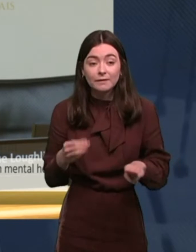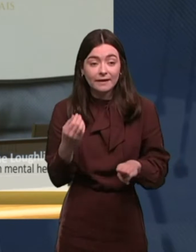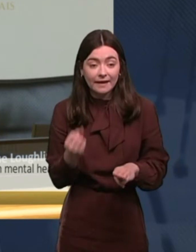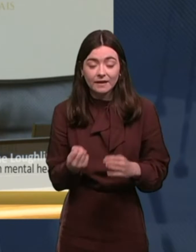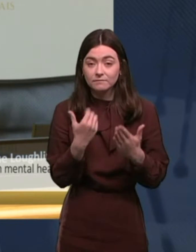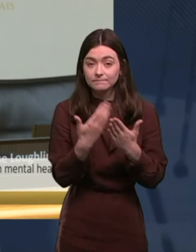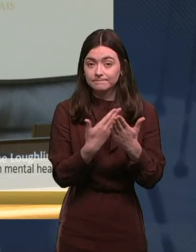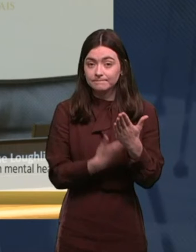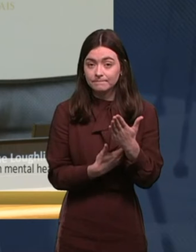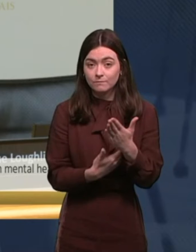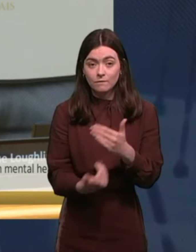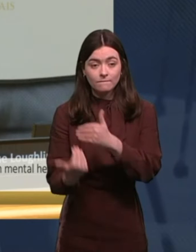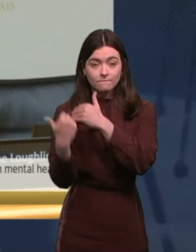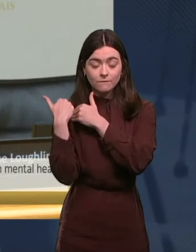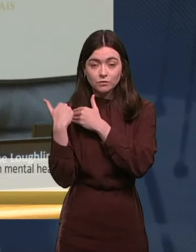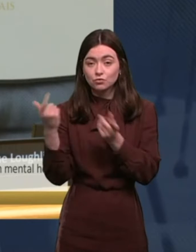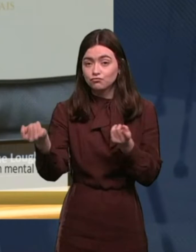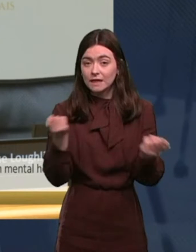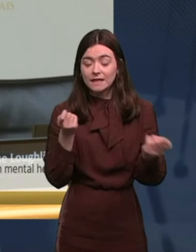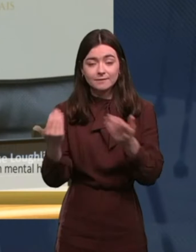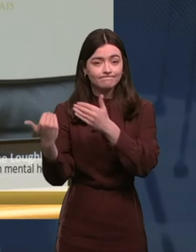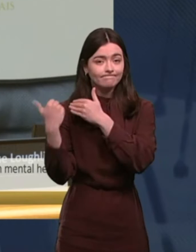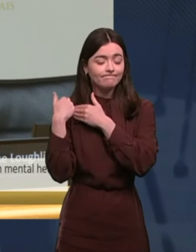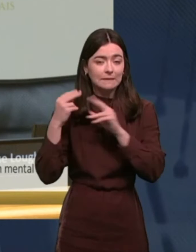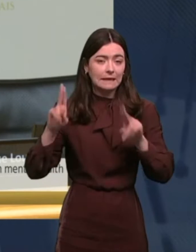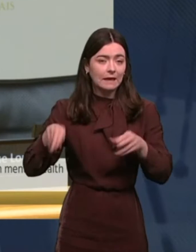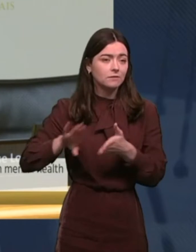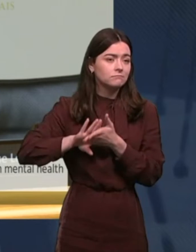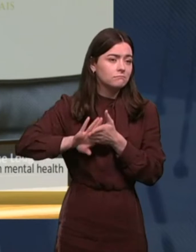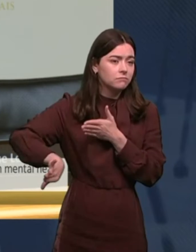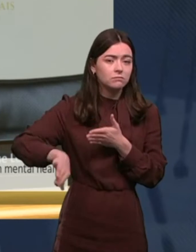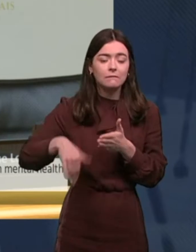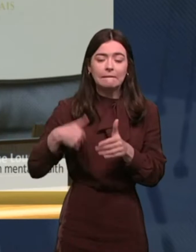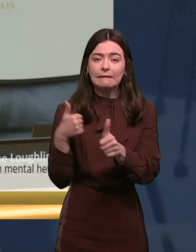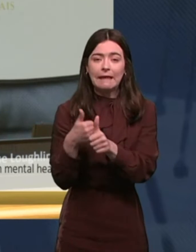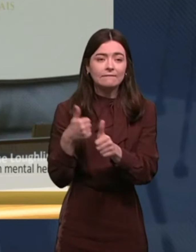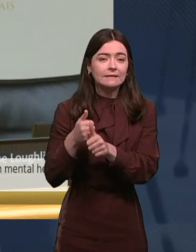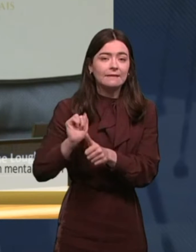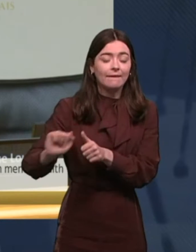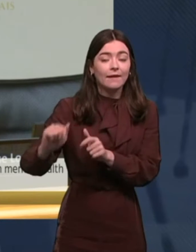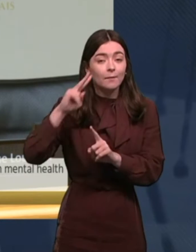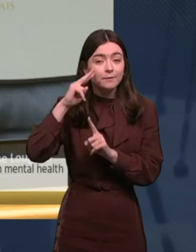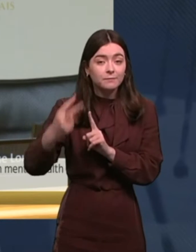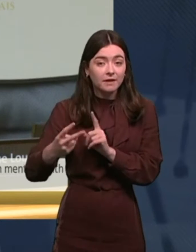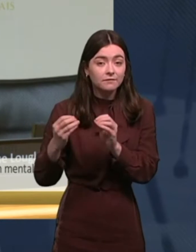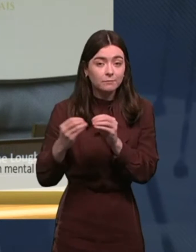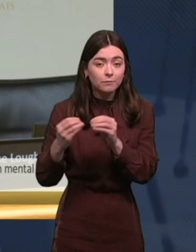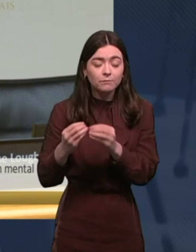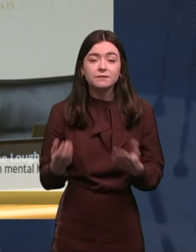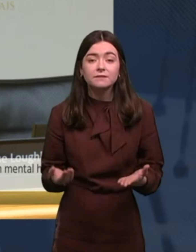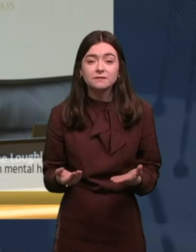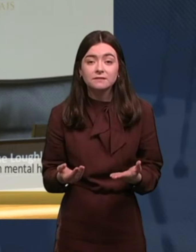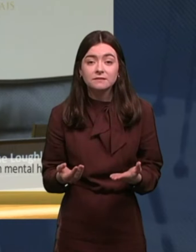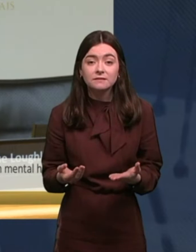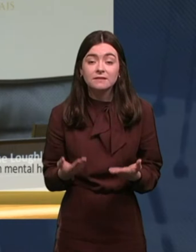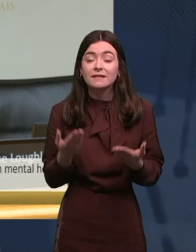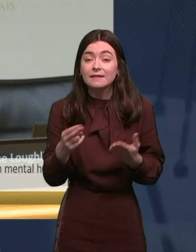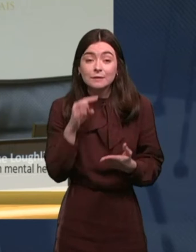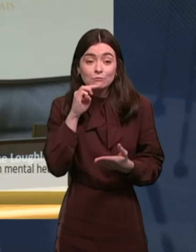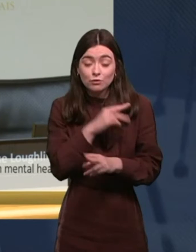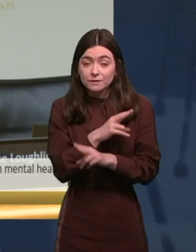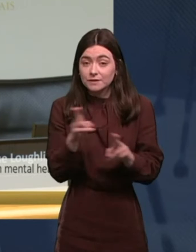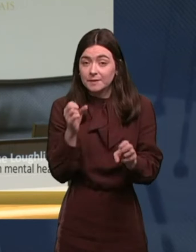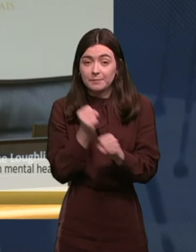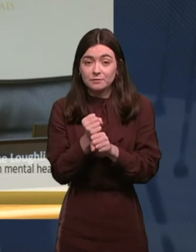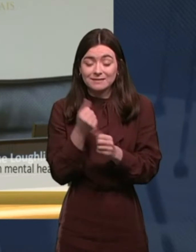statutory functions or regulatory function can disregard what an advocate is saying. And the importance of that is not about the advocacy service per